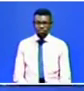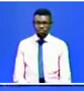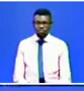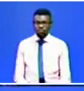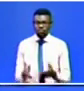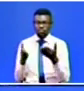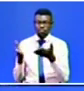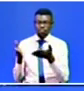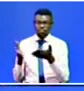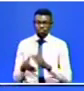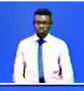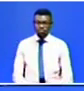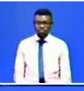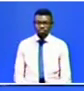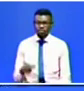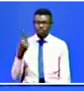present